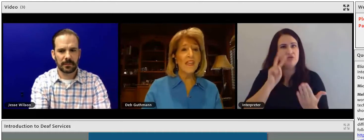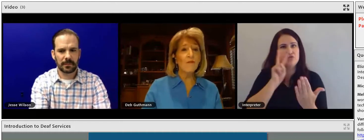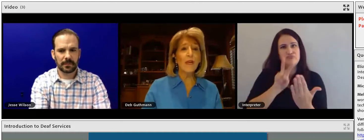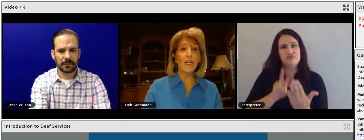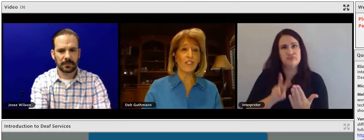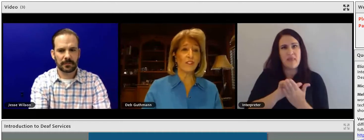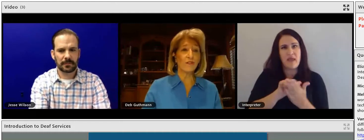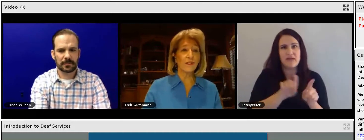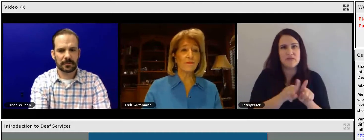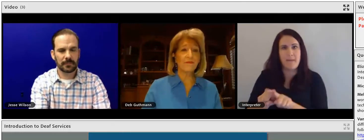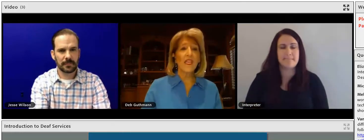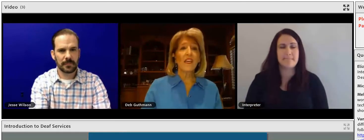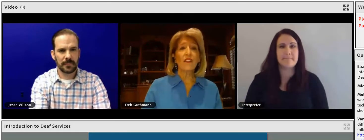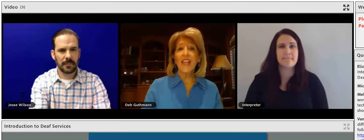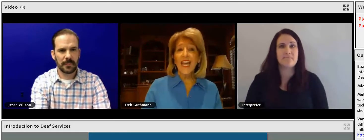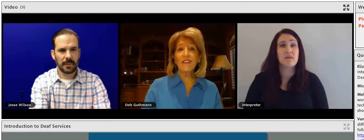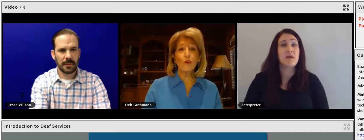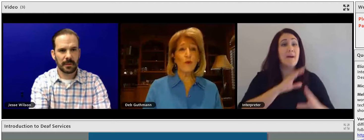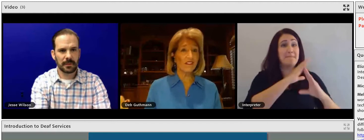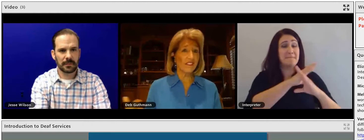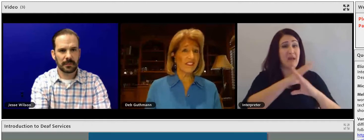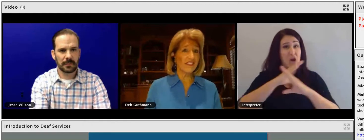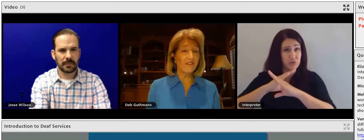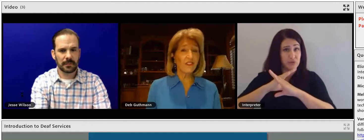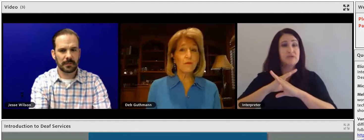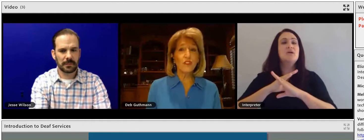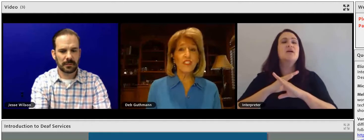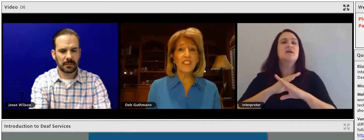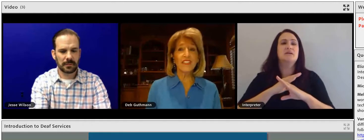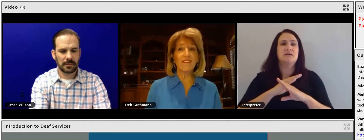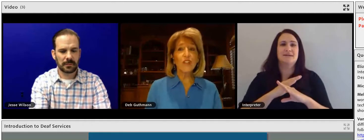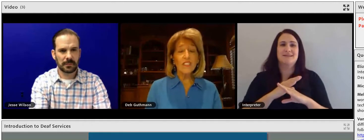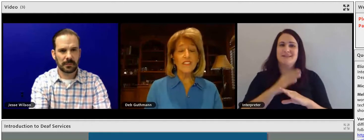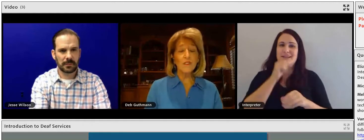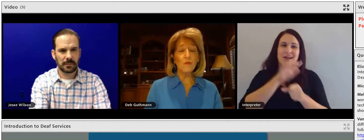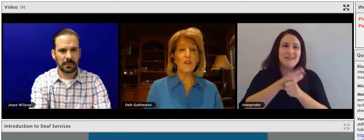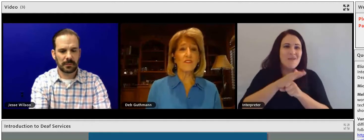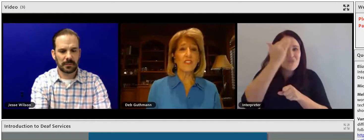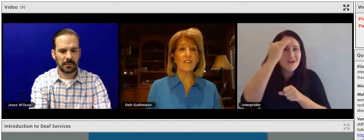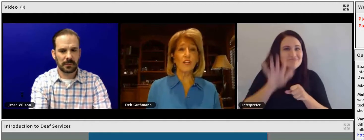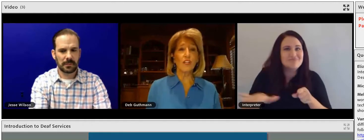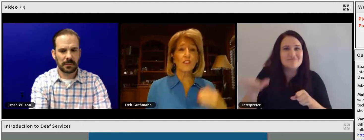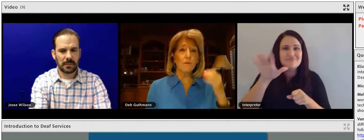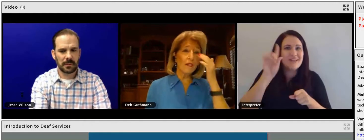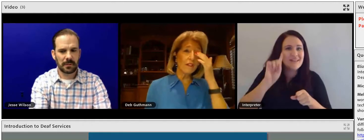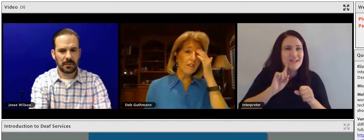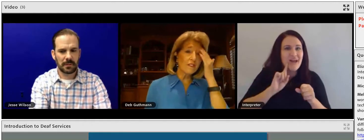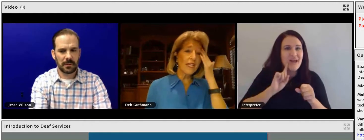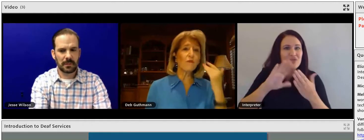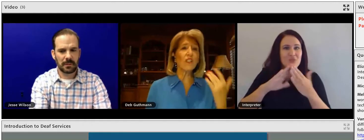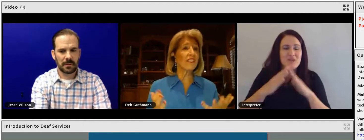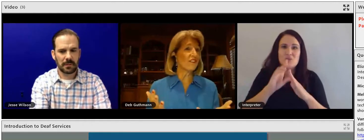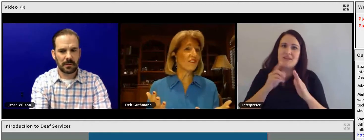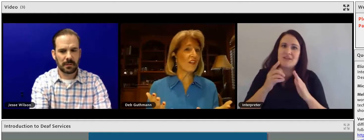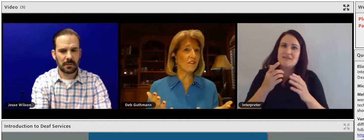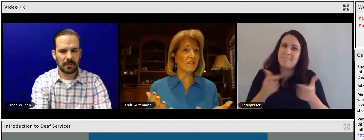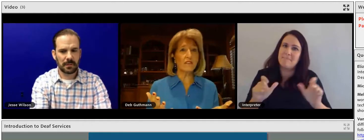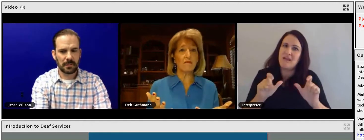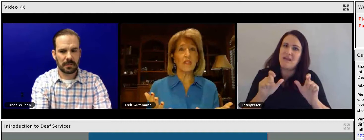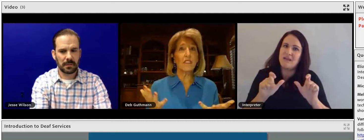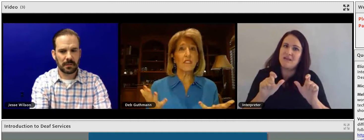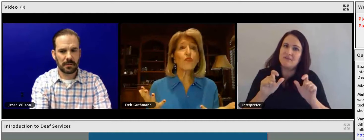that as well. Barriers. Lack of awareness in the deaf community really is one of the largest barriers,